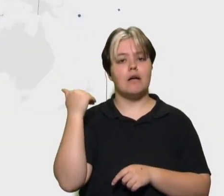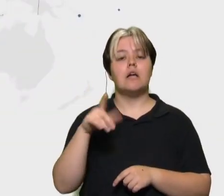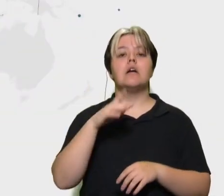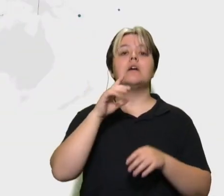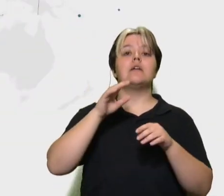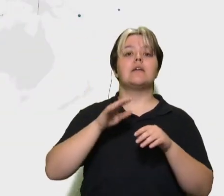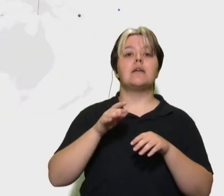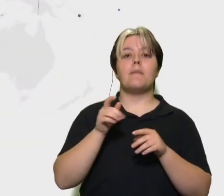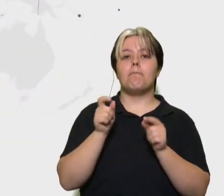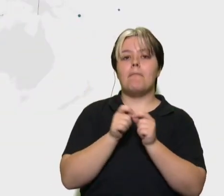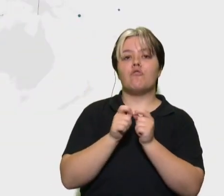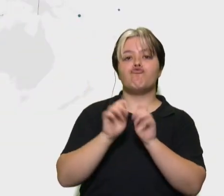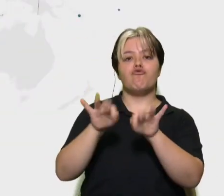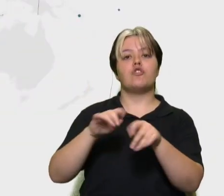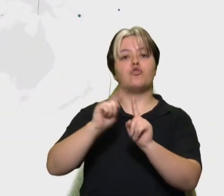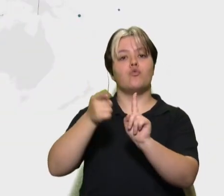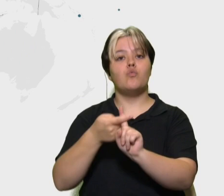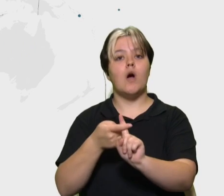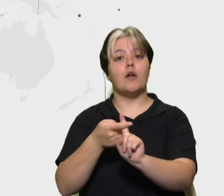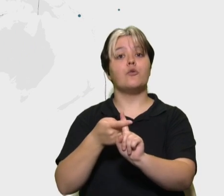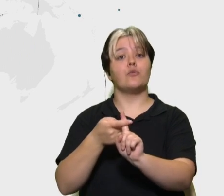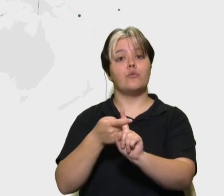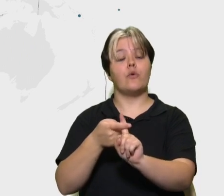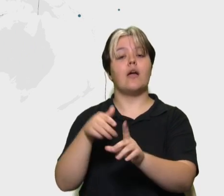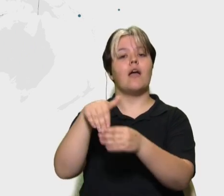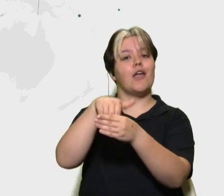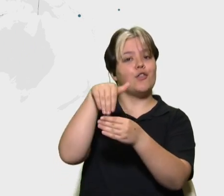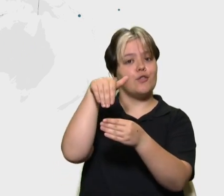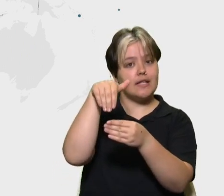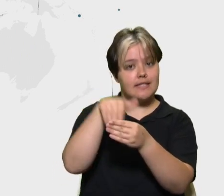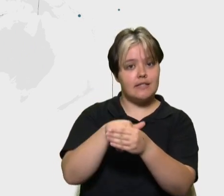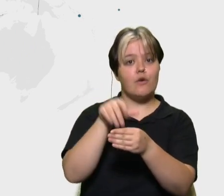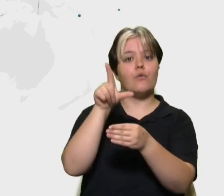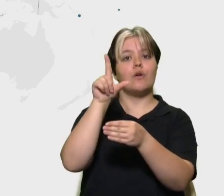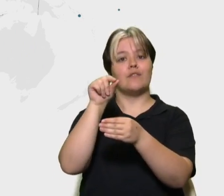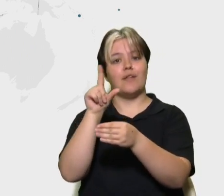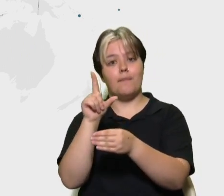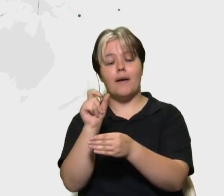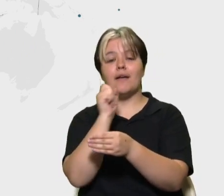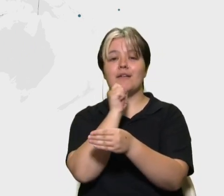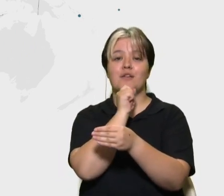elections in Portugal, in the European Union. We've already had them in Portugal, and